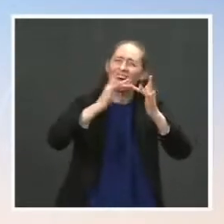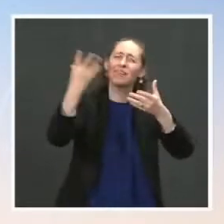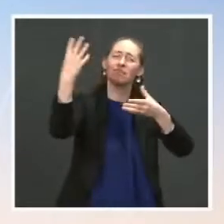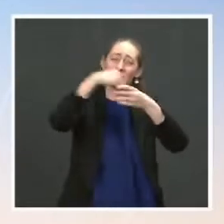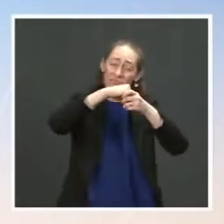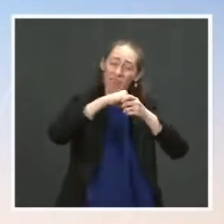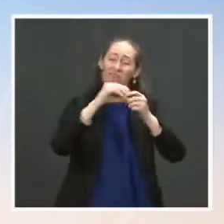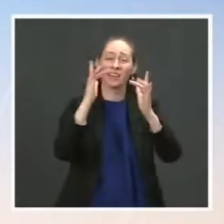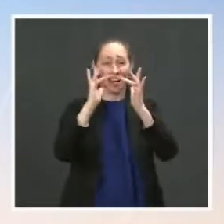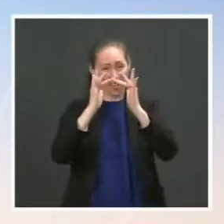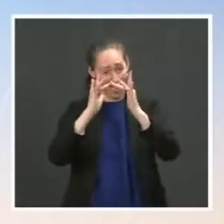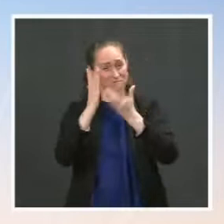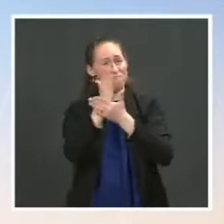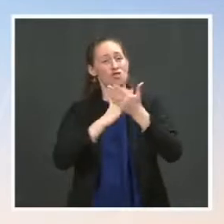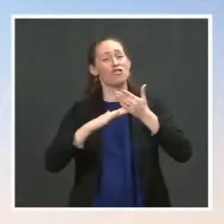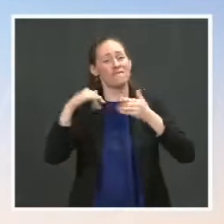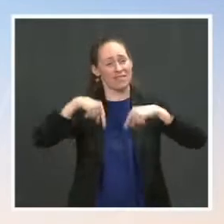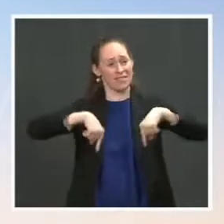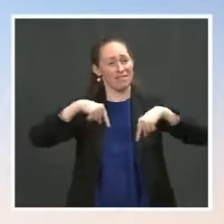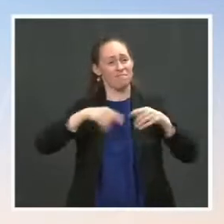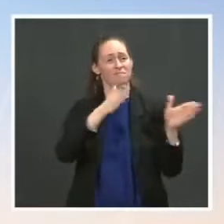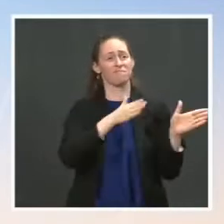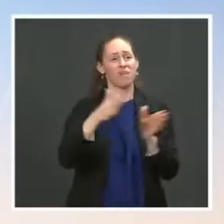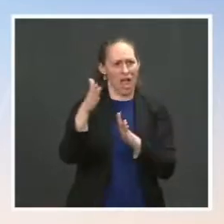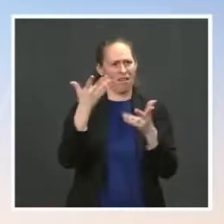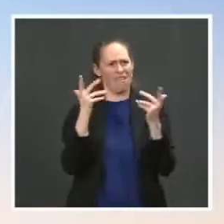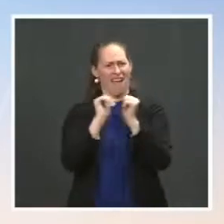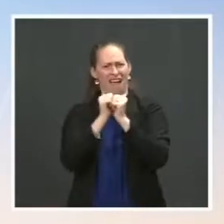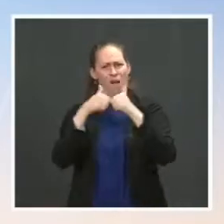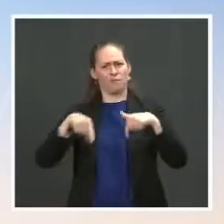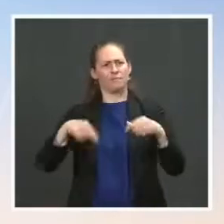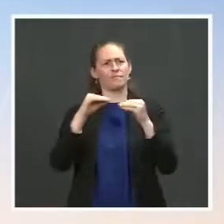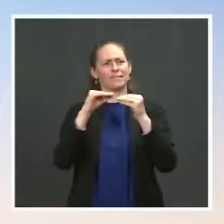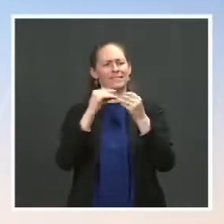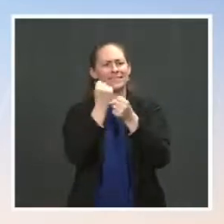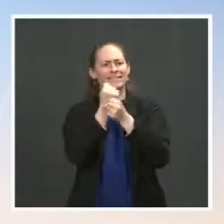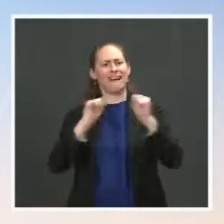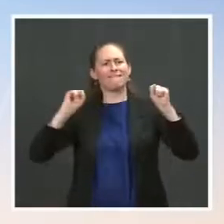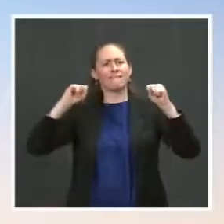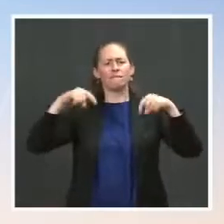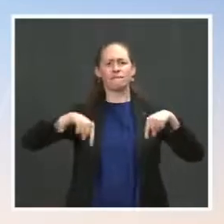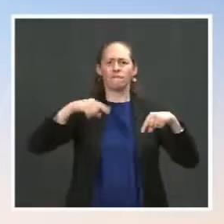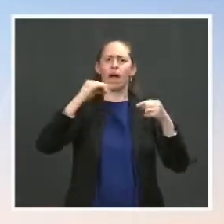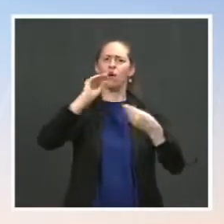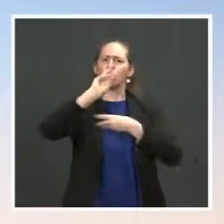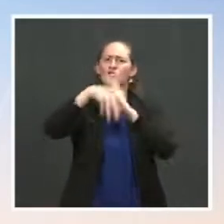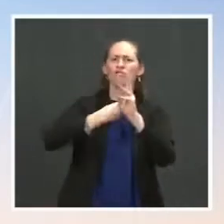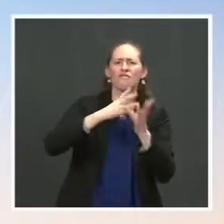vision of infrastructure is how we build a safer and more prosperous America. And ultimately,